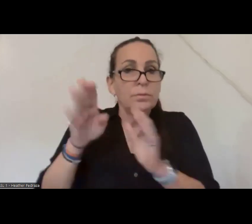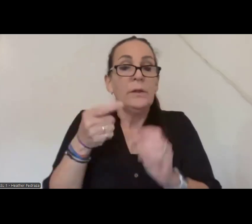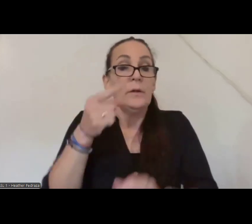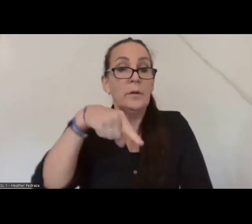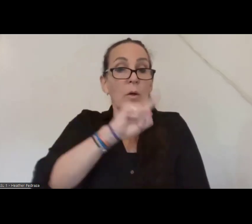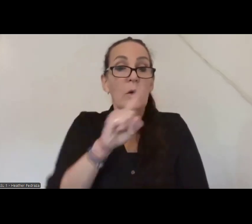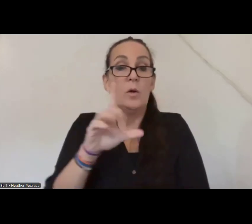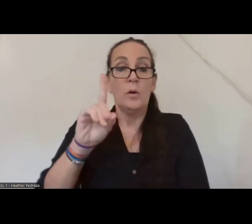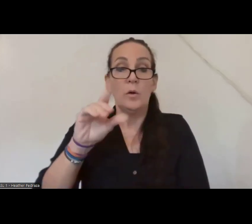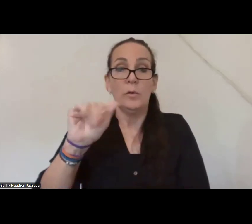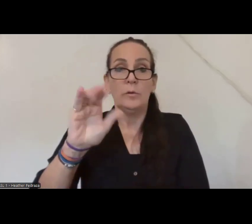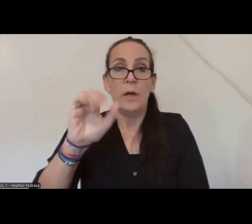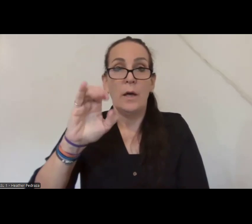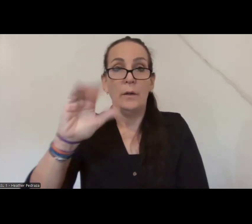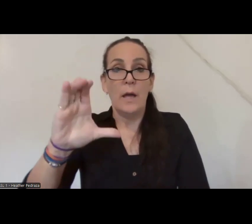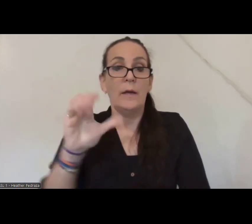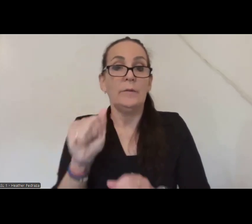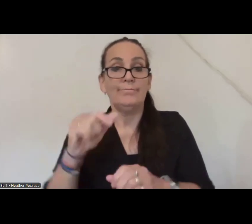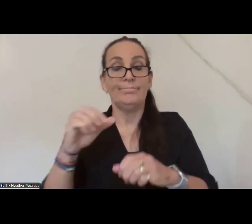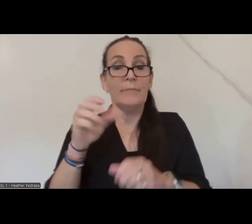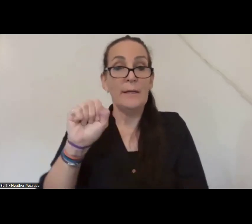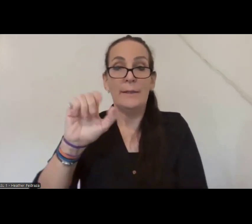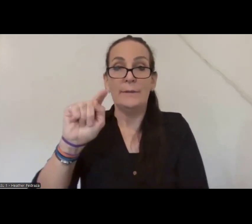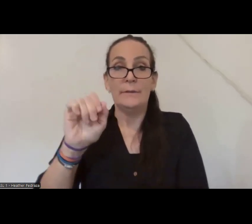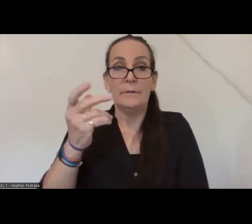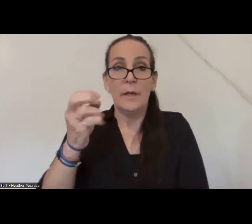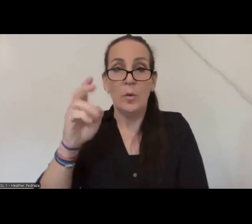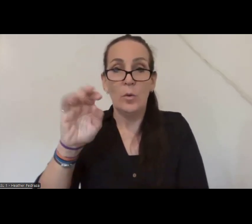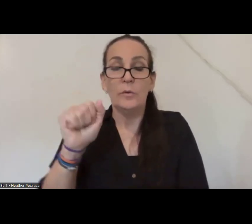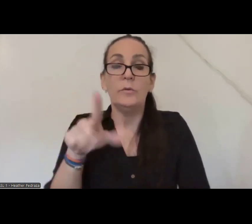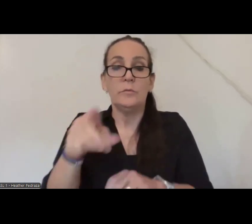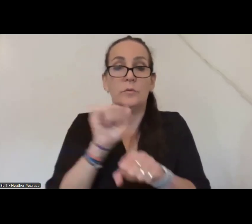and community advocates working in partnership with CDA,